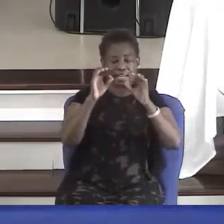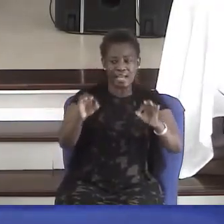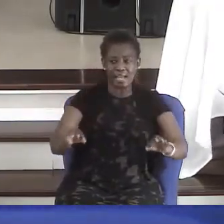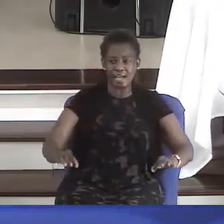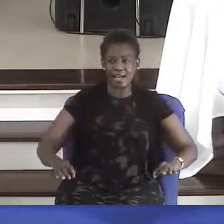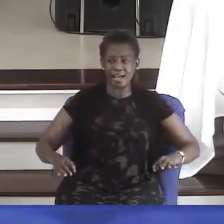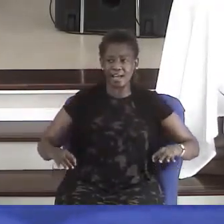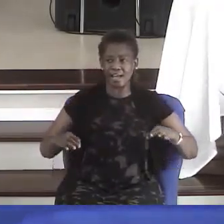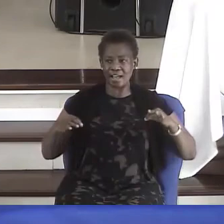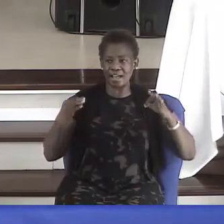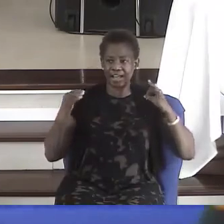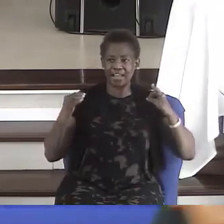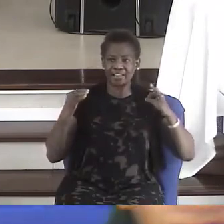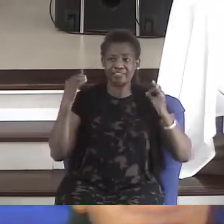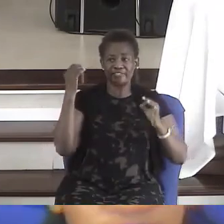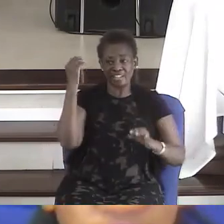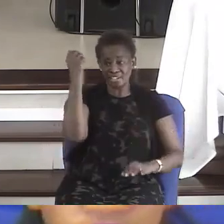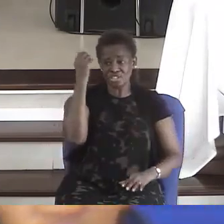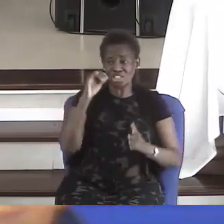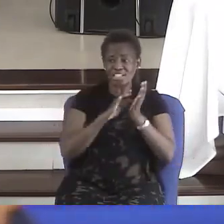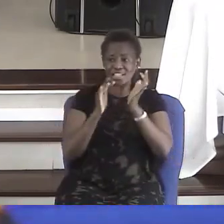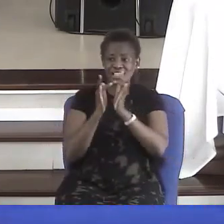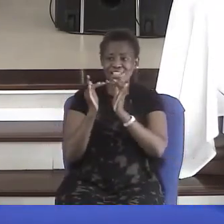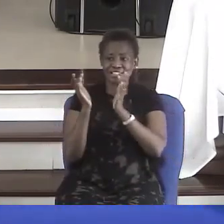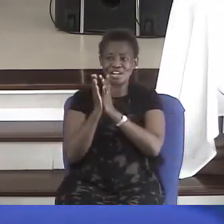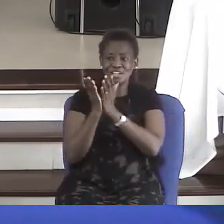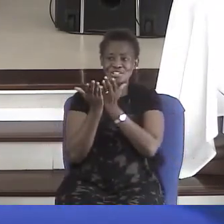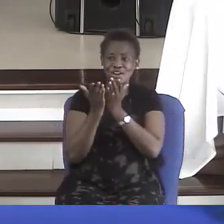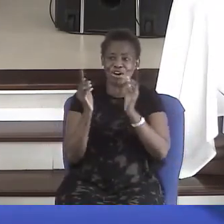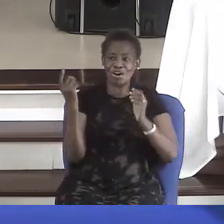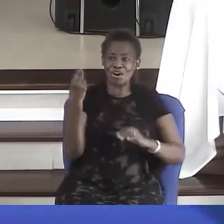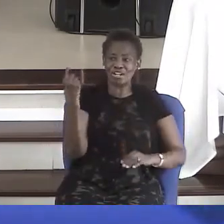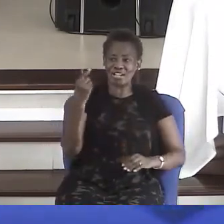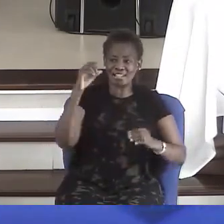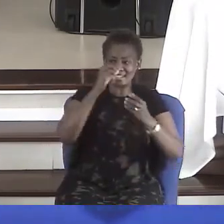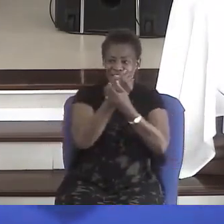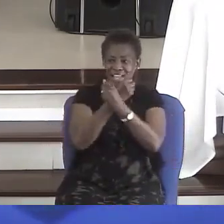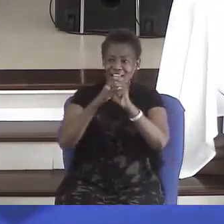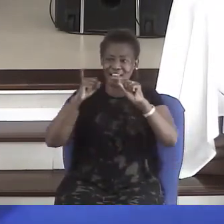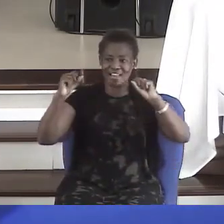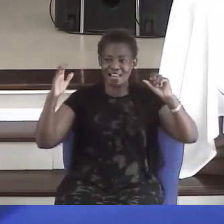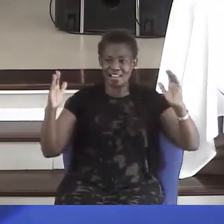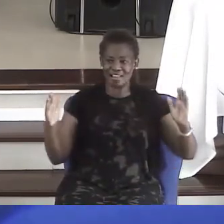of life. Jesus, only